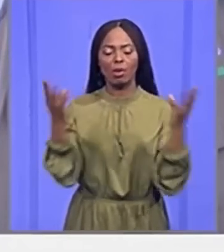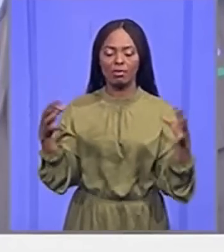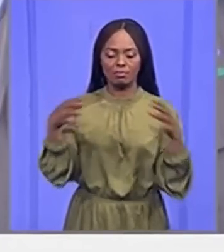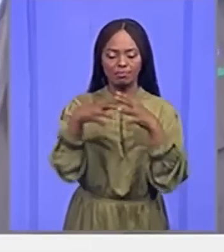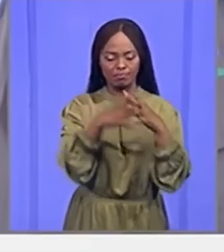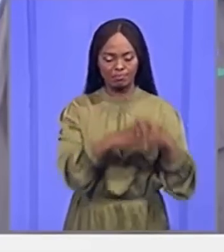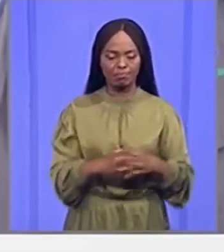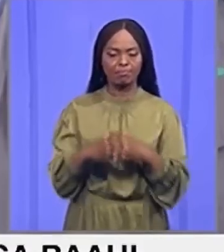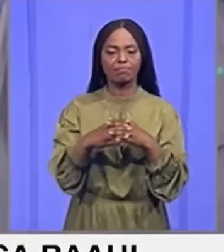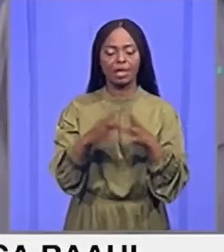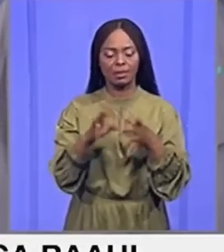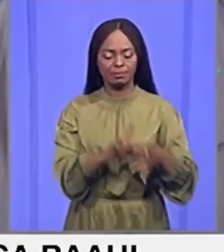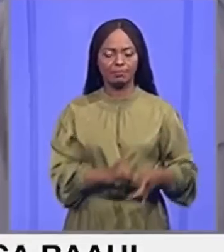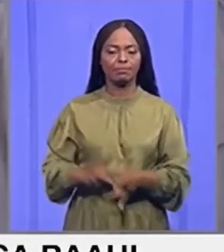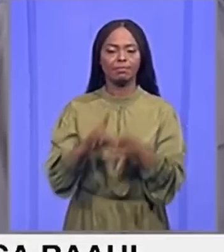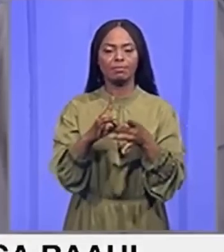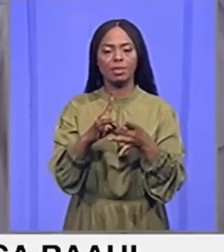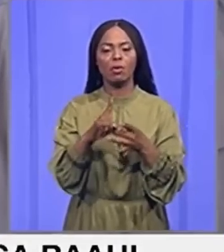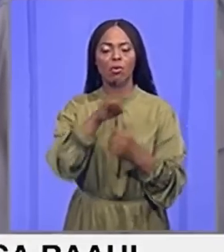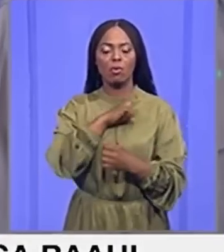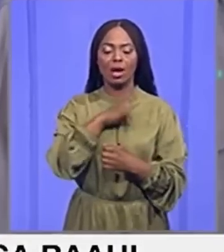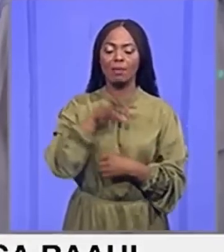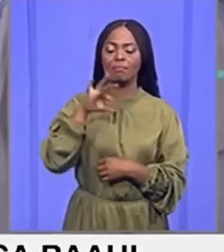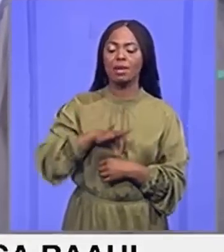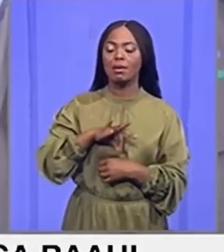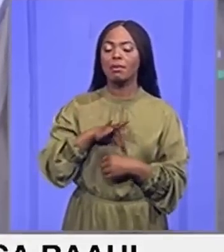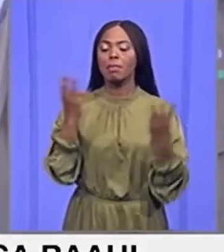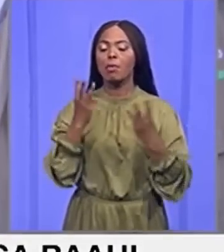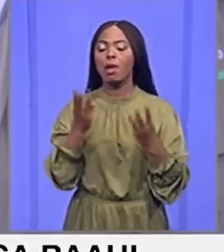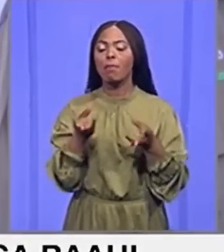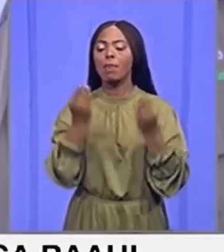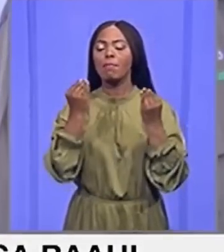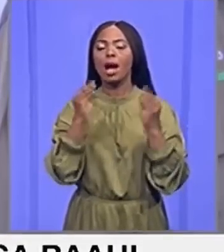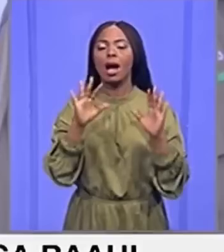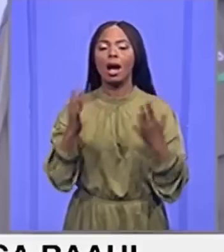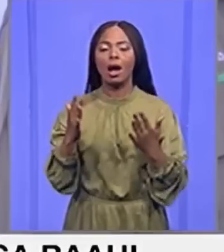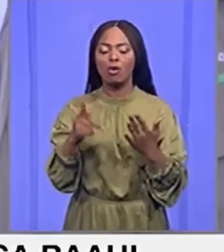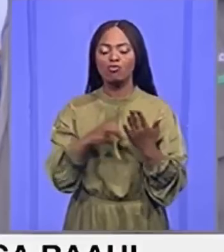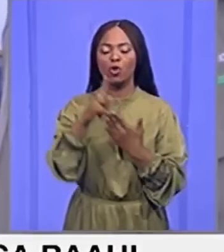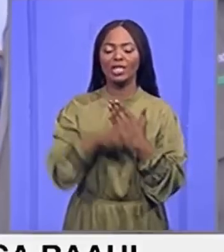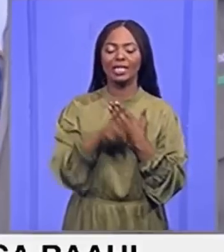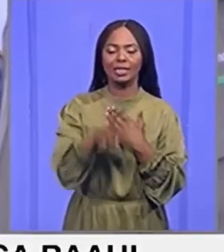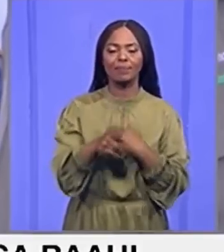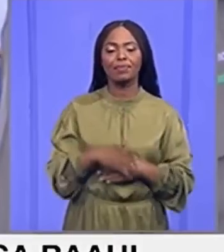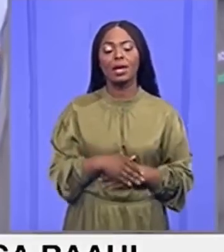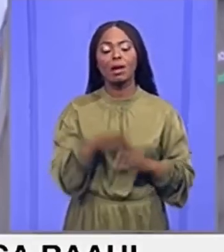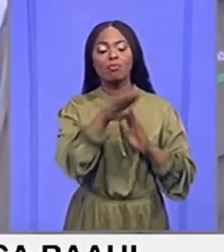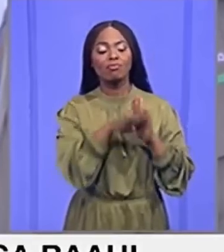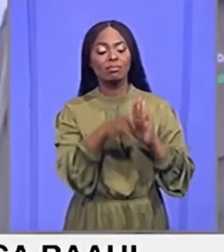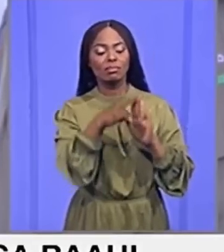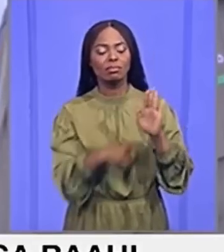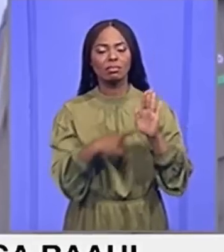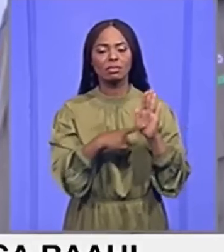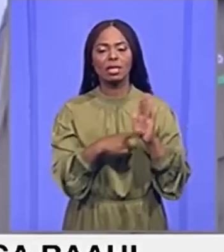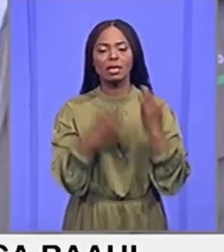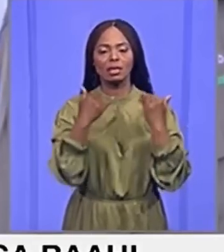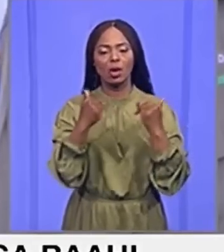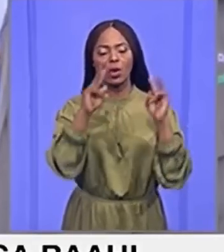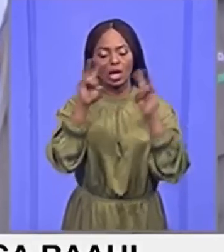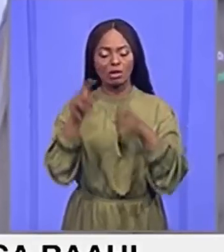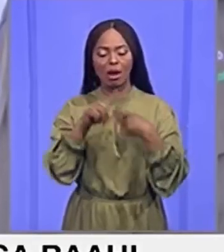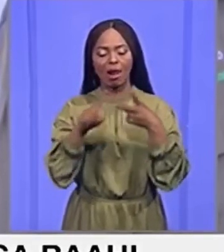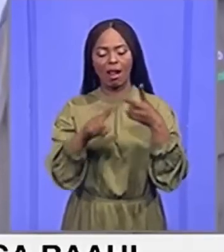in relation to how beneficiaries benefit on this particular program. It's a teething problem. It's issues that we are